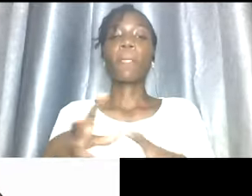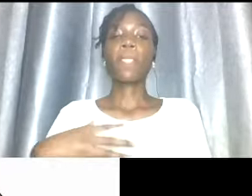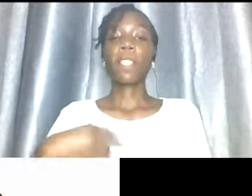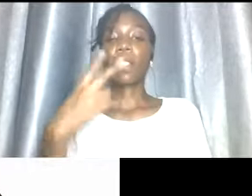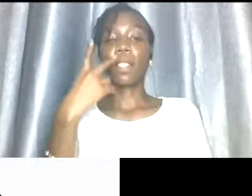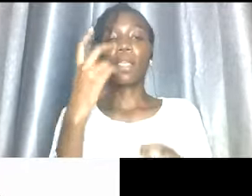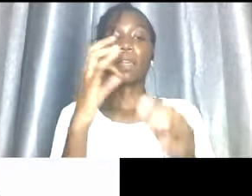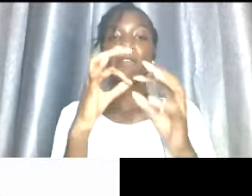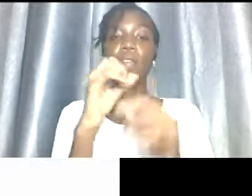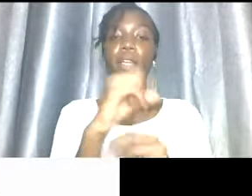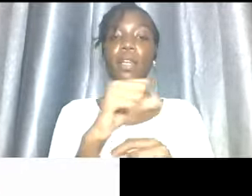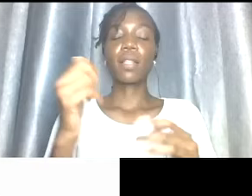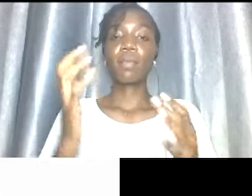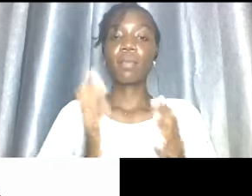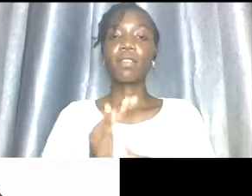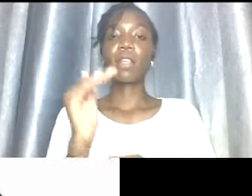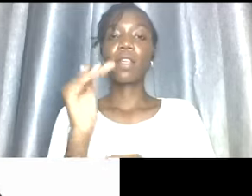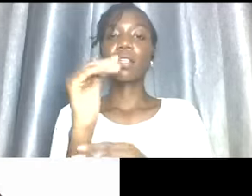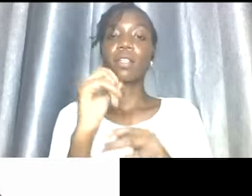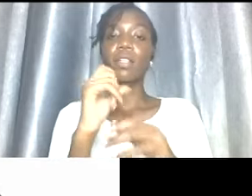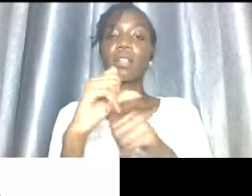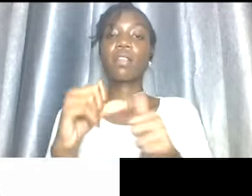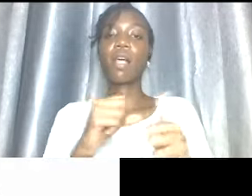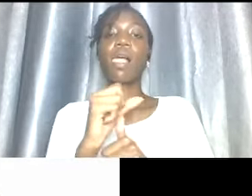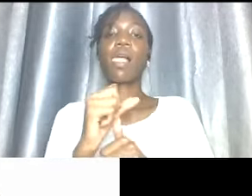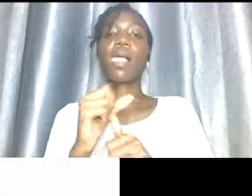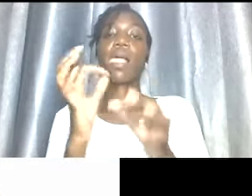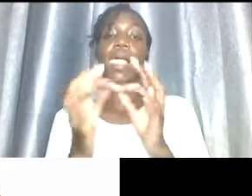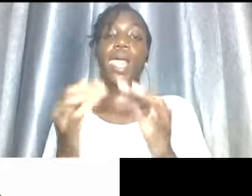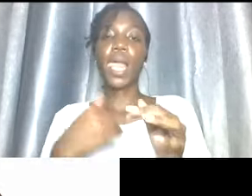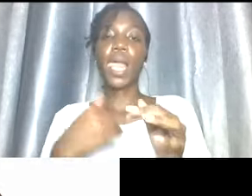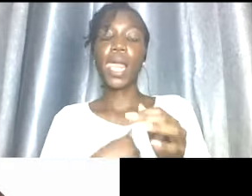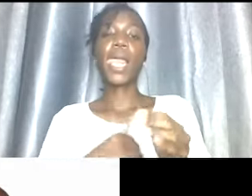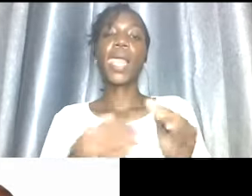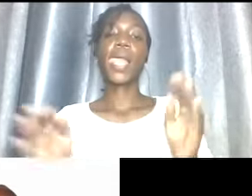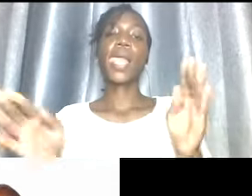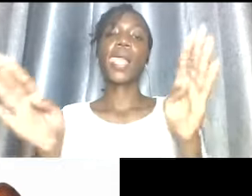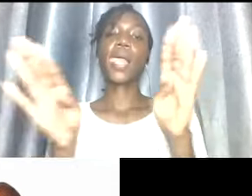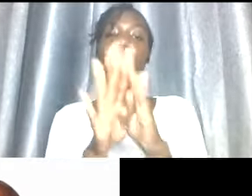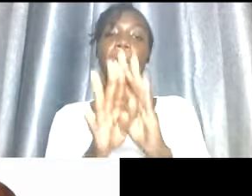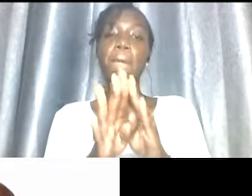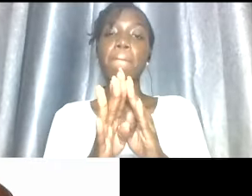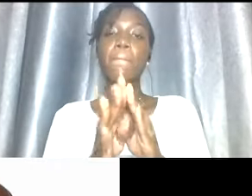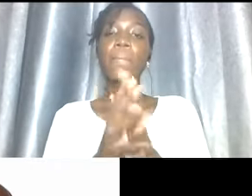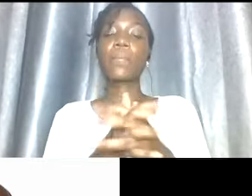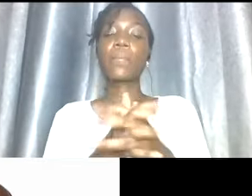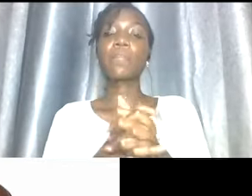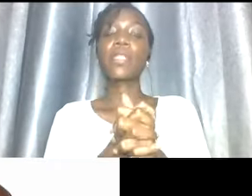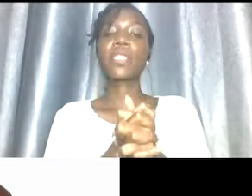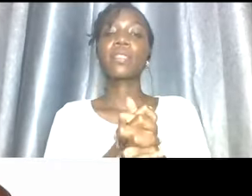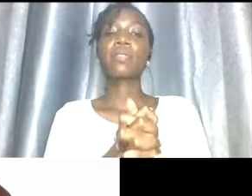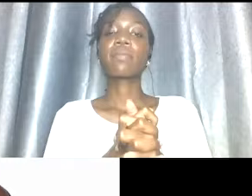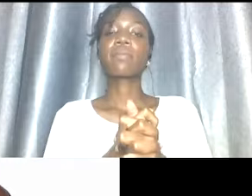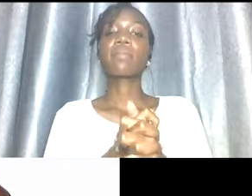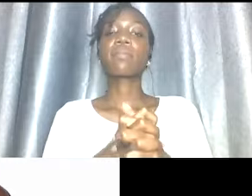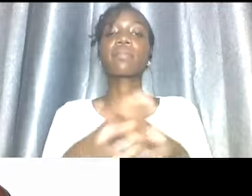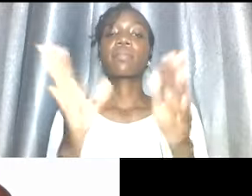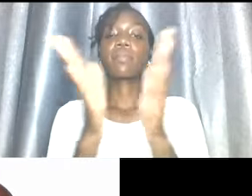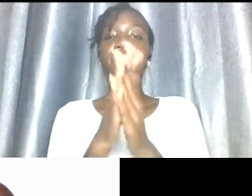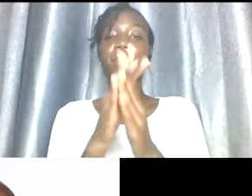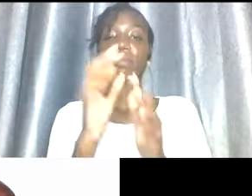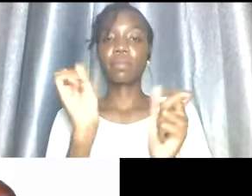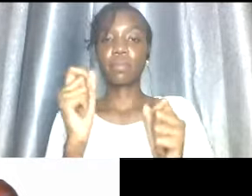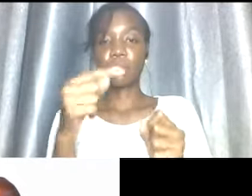to an island, which book would I pick to read? I would go with